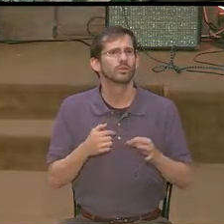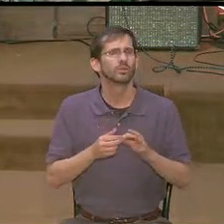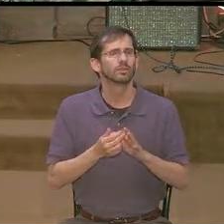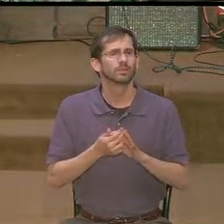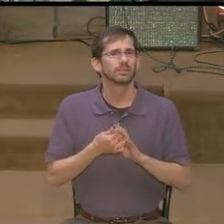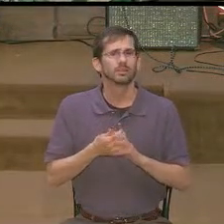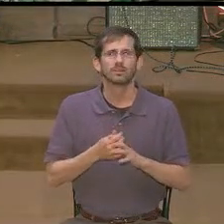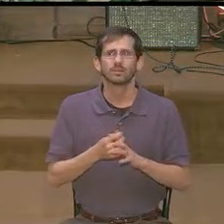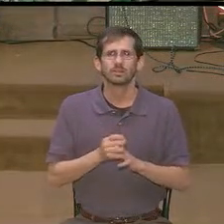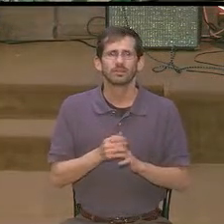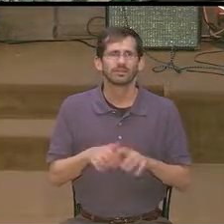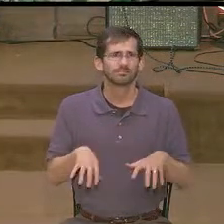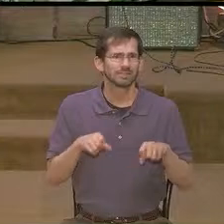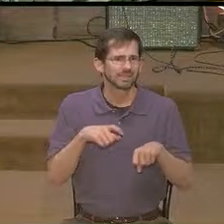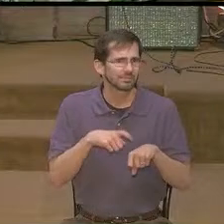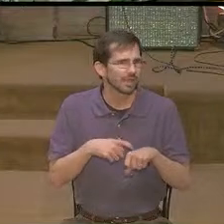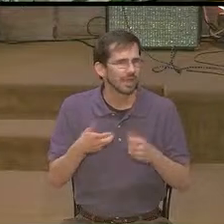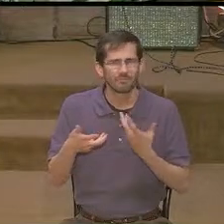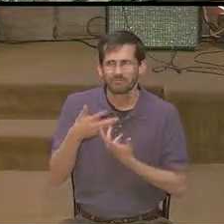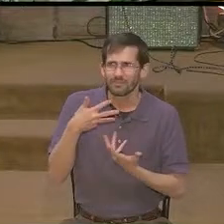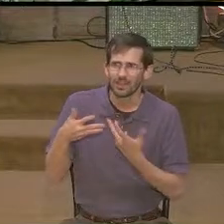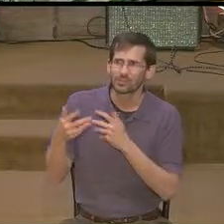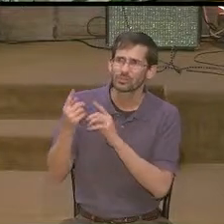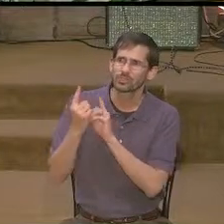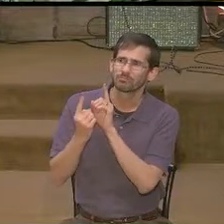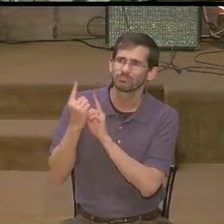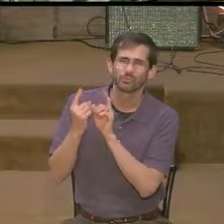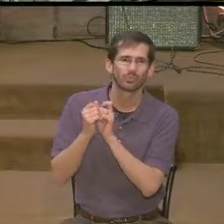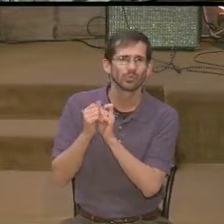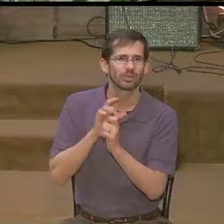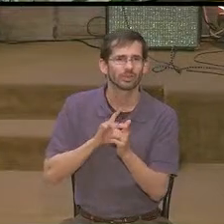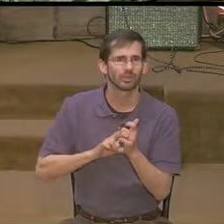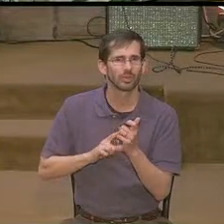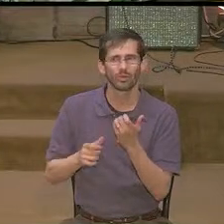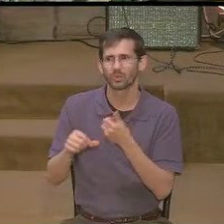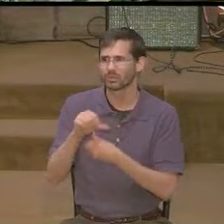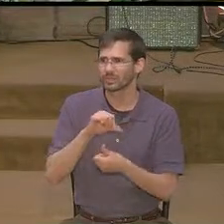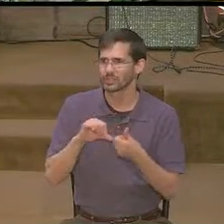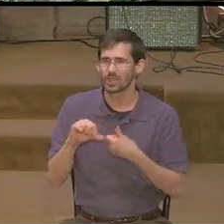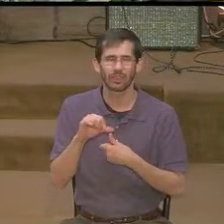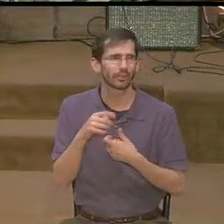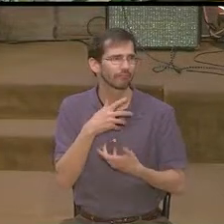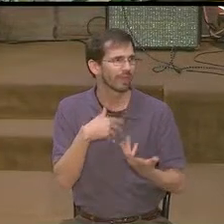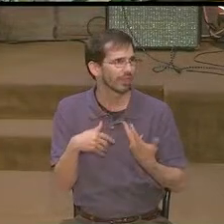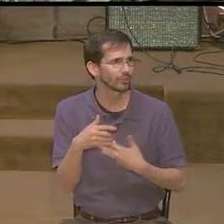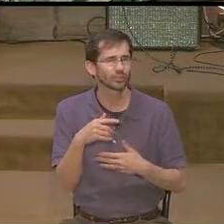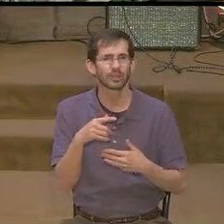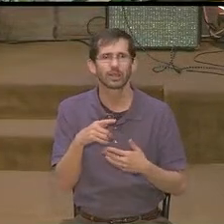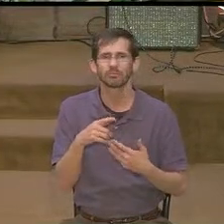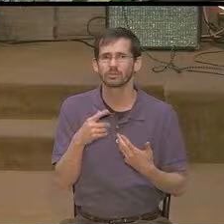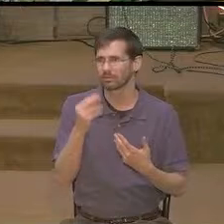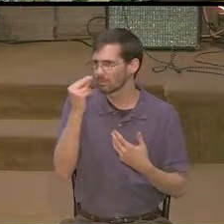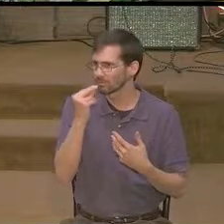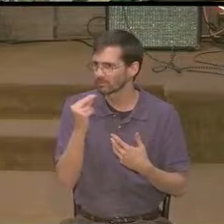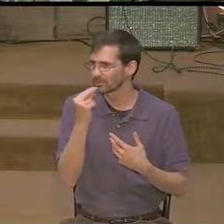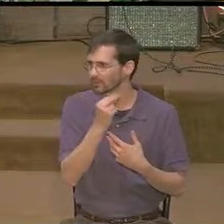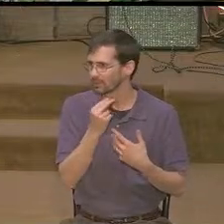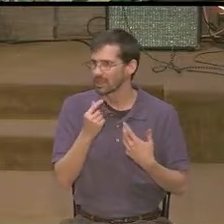fellowship. Say amen, church, with the Lord and with each other. And we'll partake of communion. And I want to